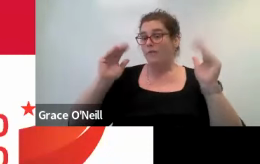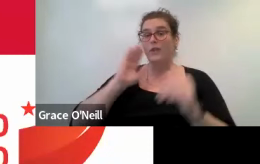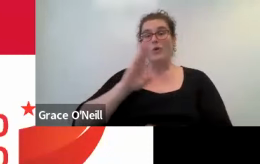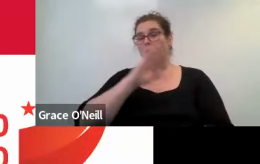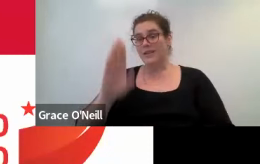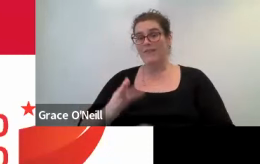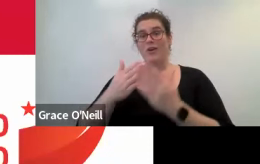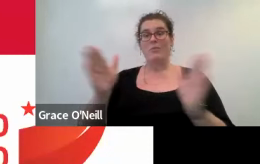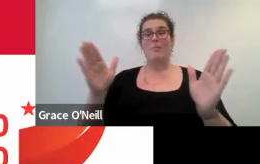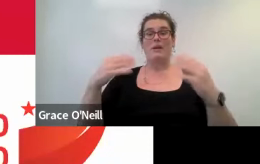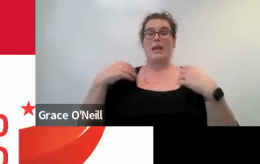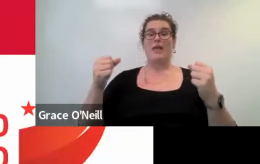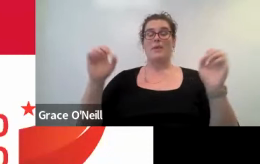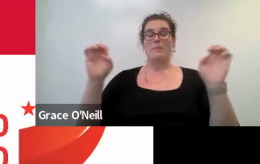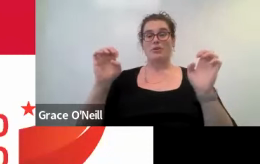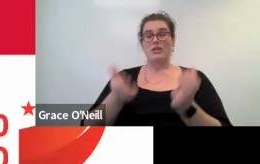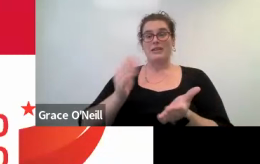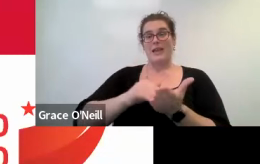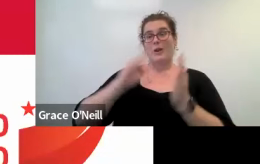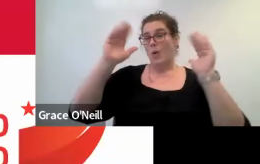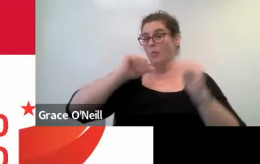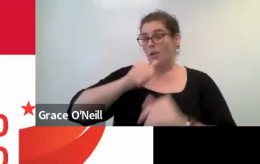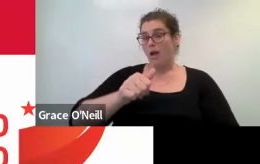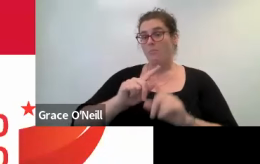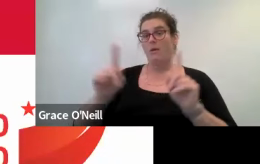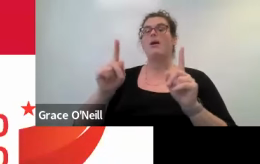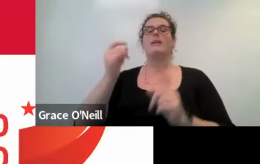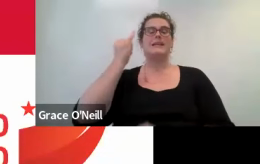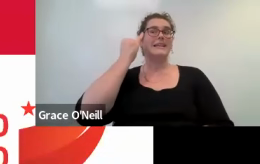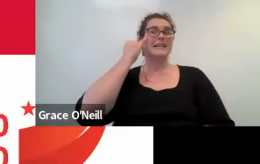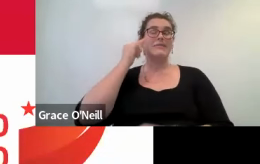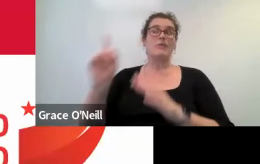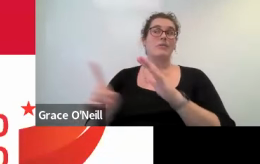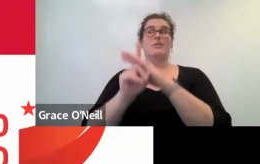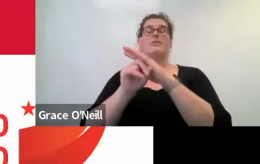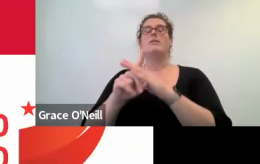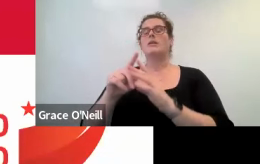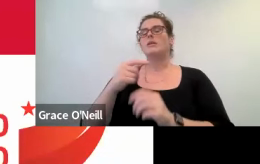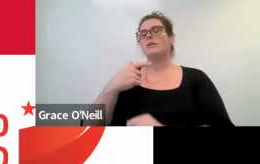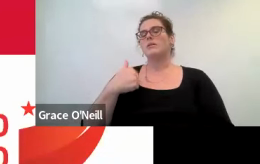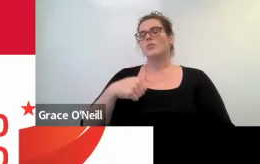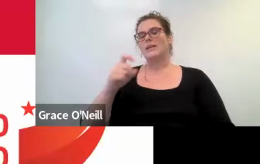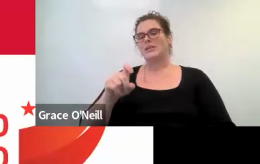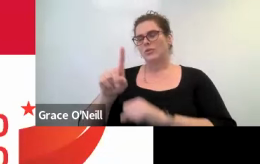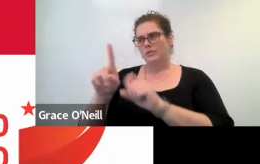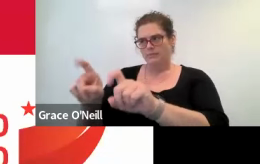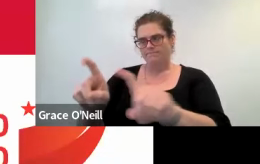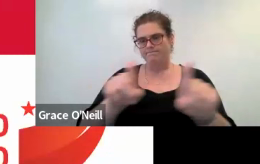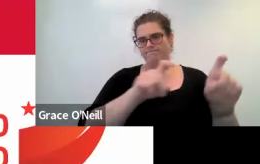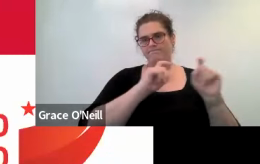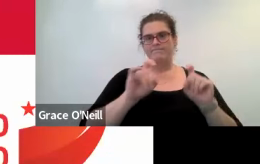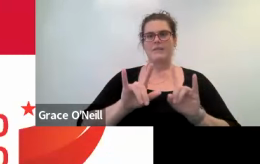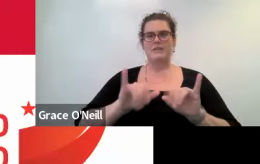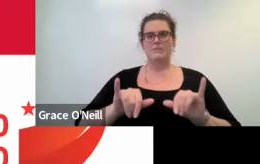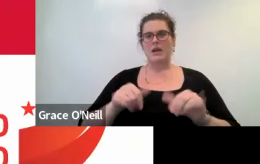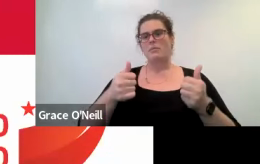health emergency. But if we do, maybe calling people and asking them what their experiences are during the pandemic may